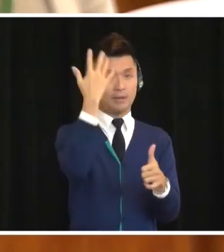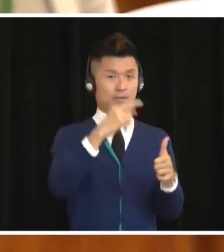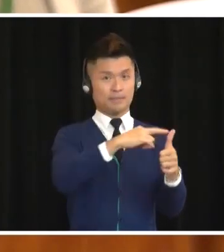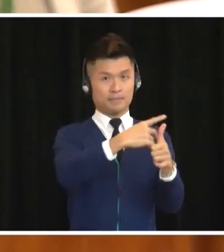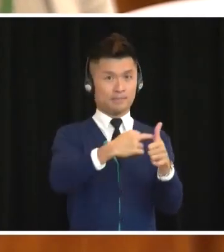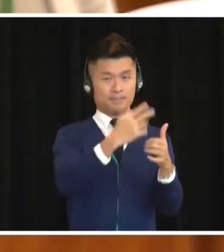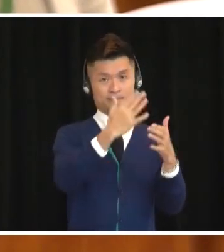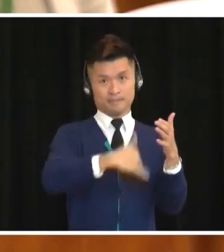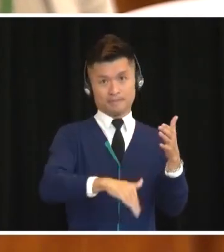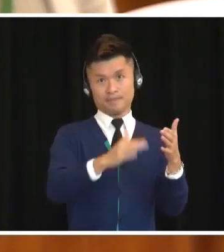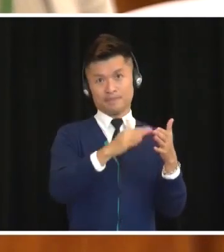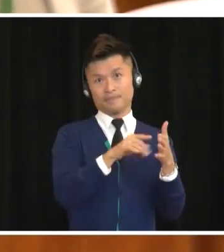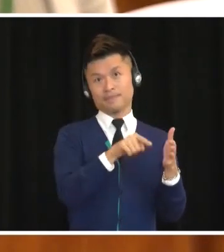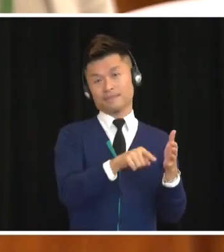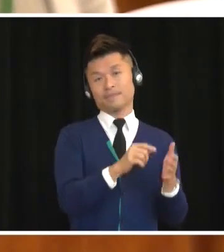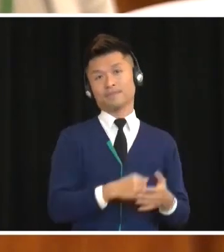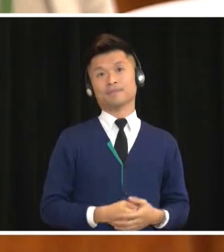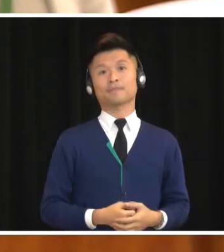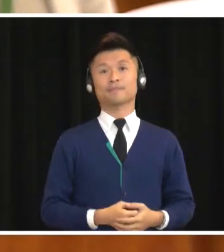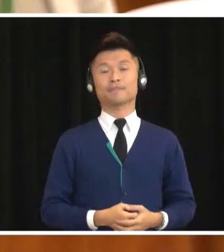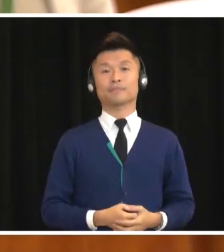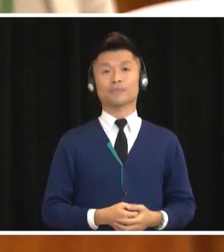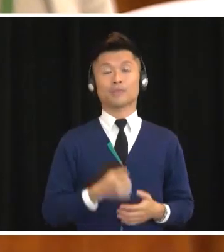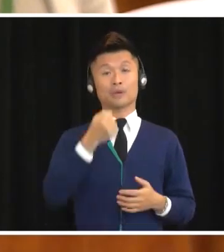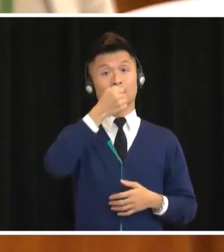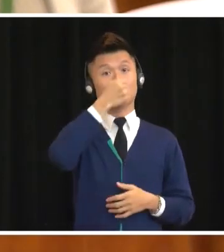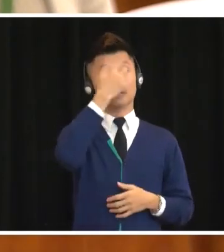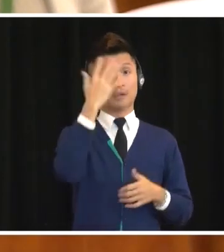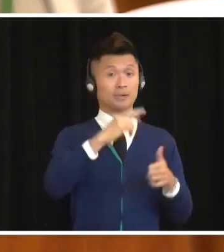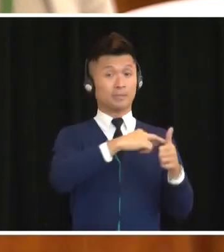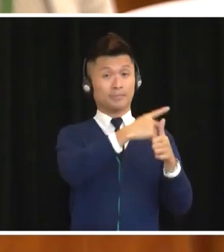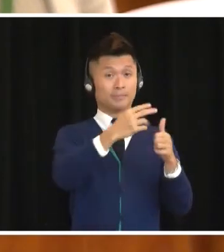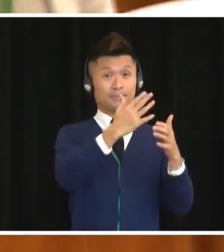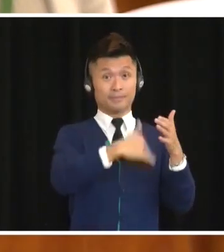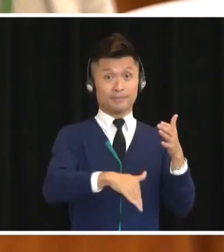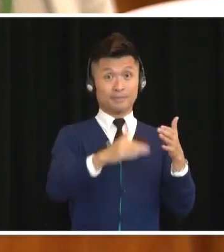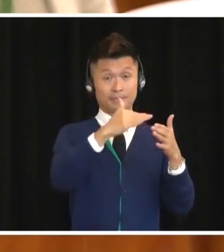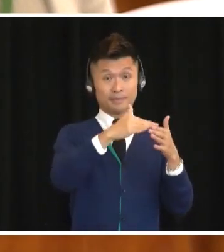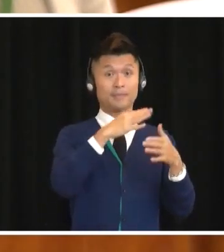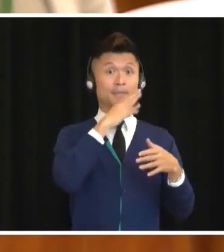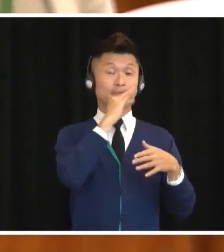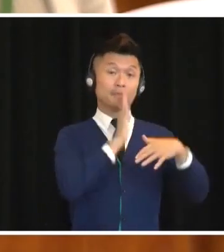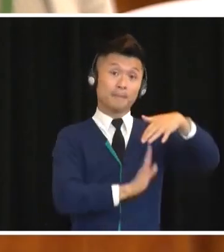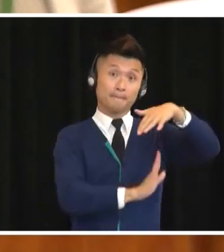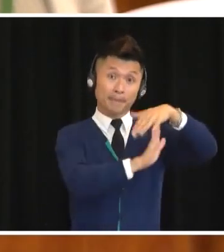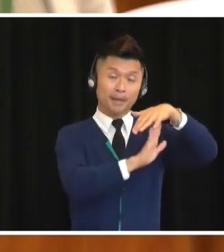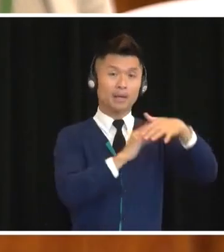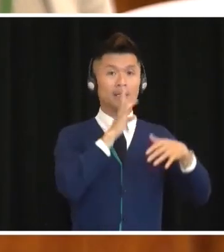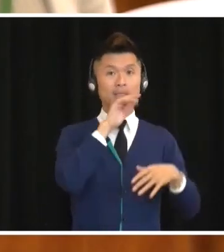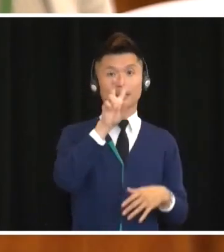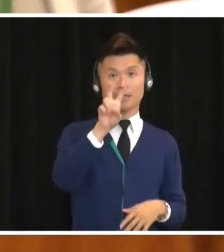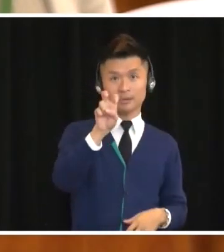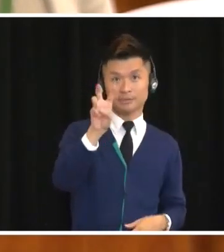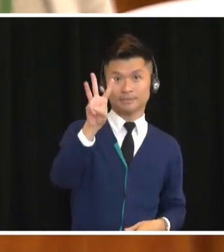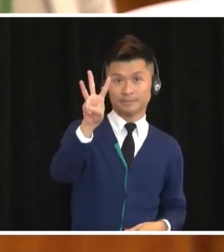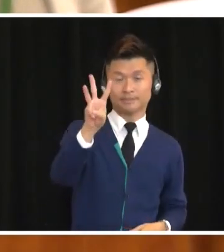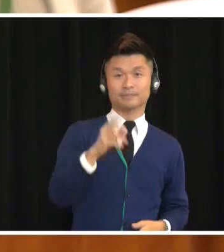And so he or she will be sent to correctional schools as long